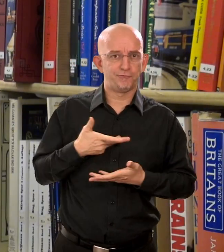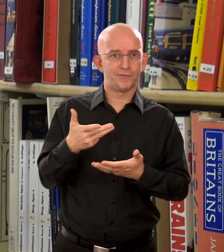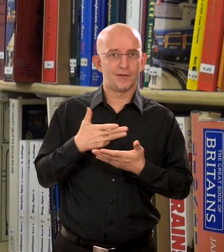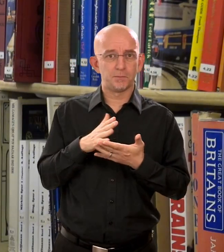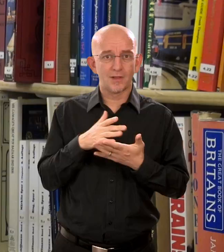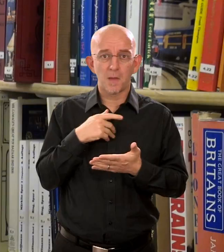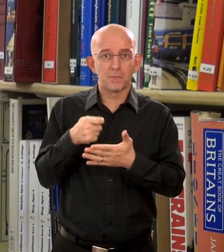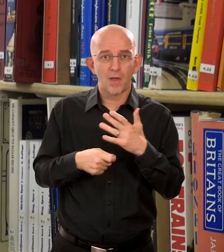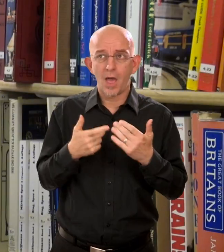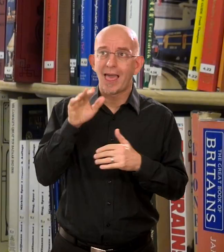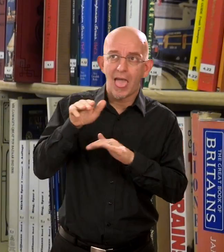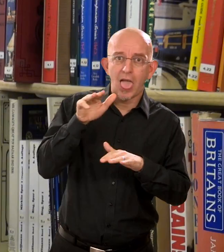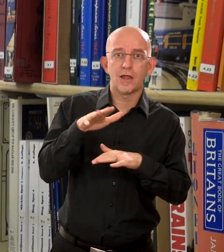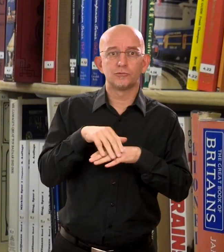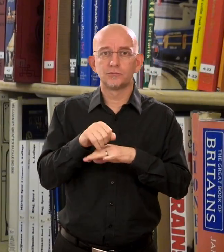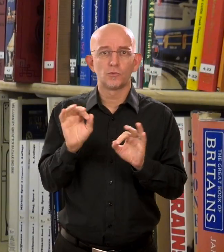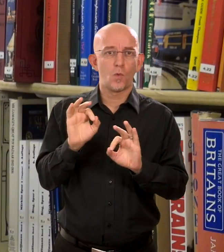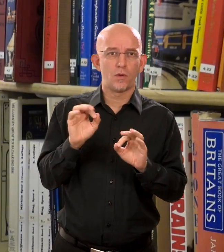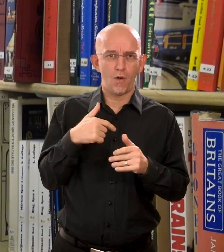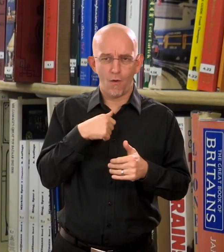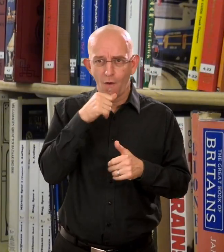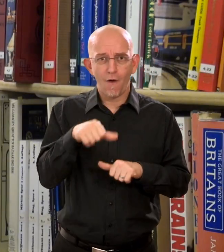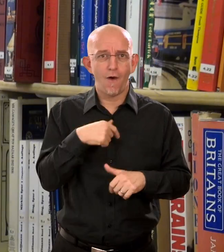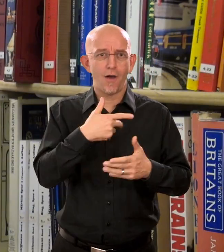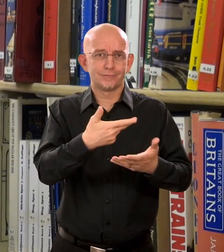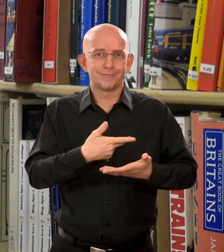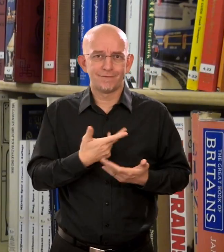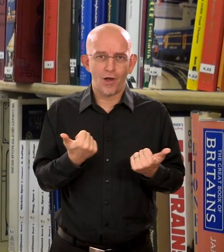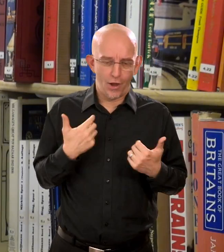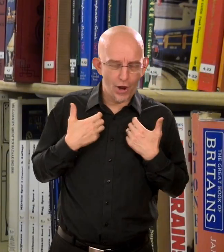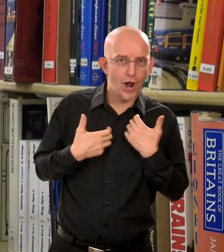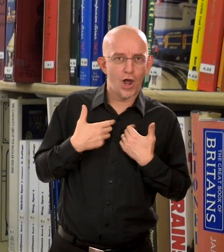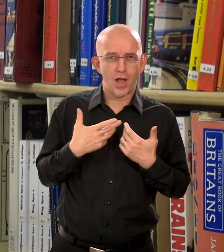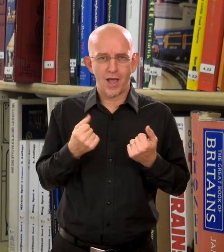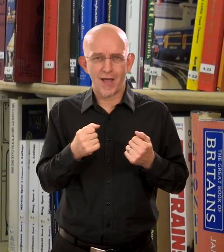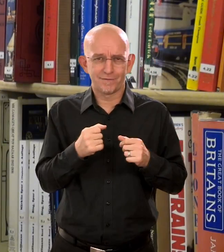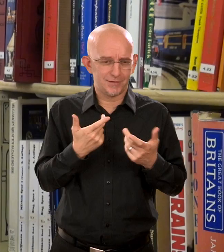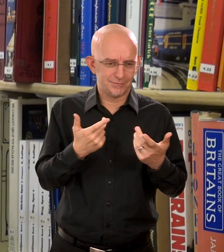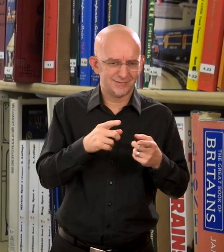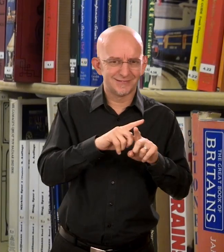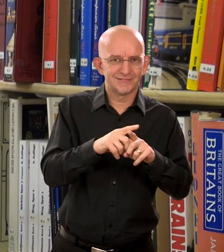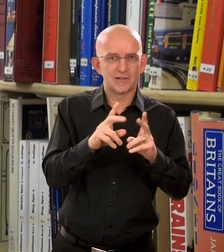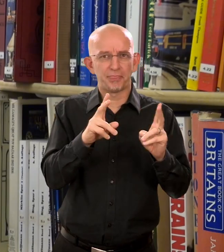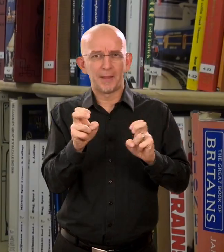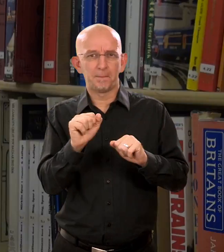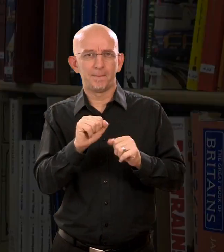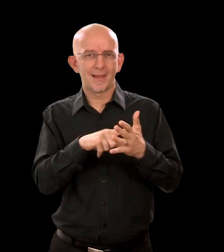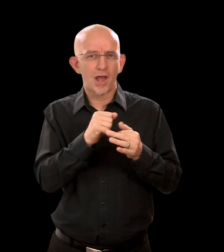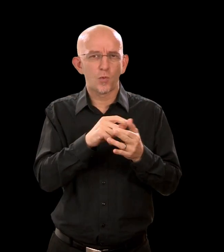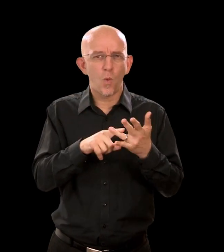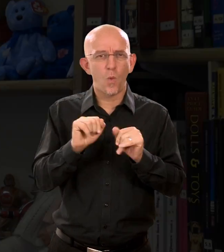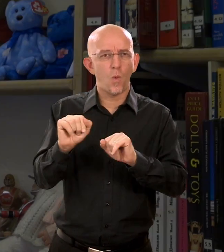these sort of themed Lego sets which allowed you to create what you wanted but also kind of tie it in with the theme of your